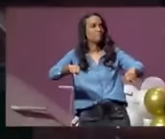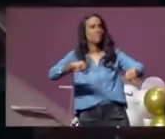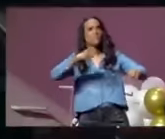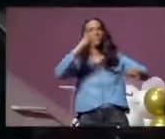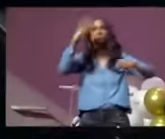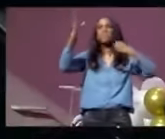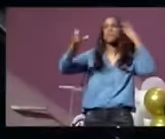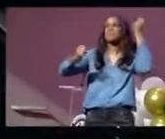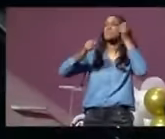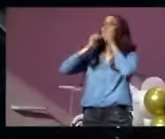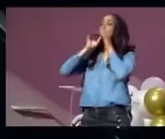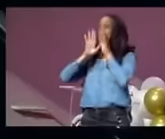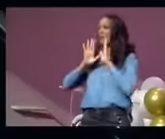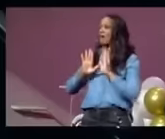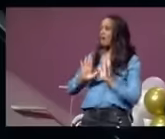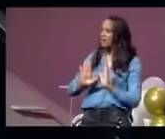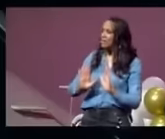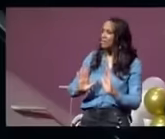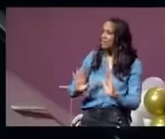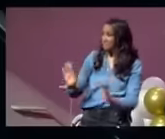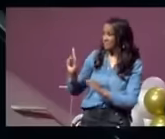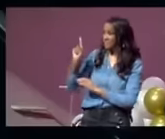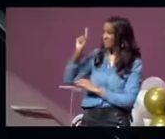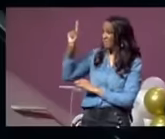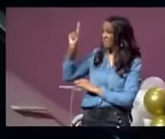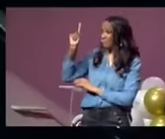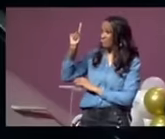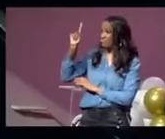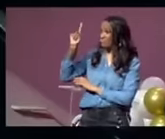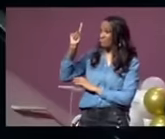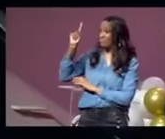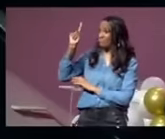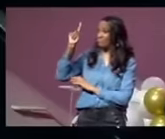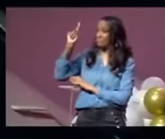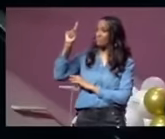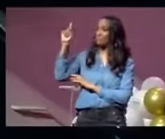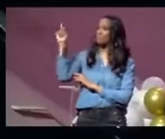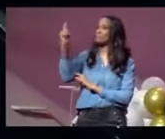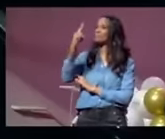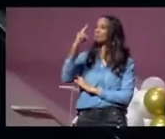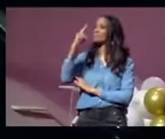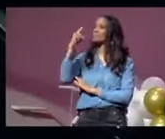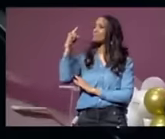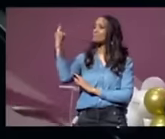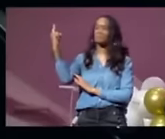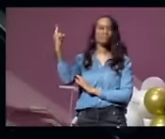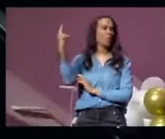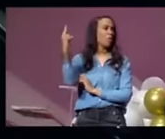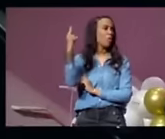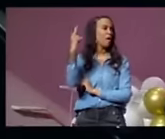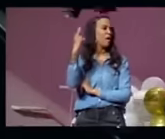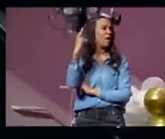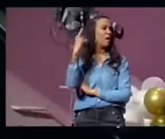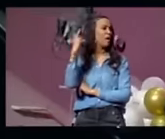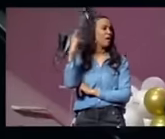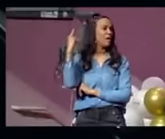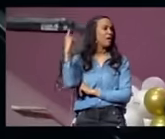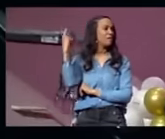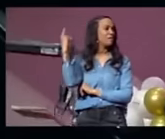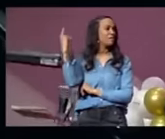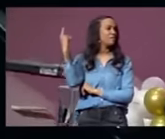I'll bless him at all